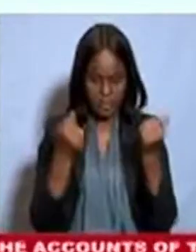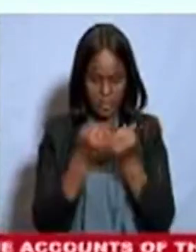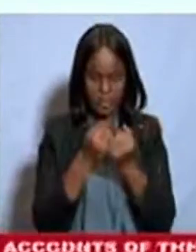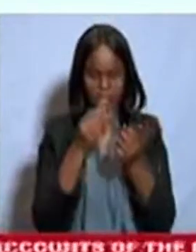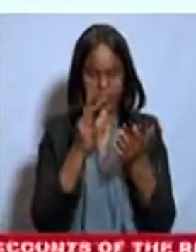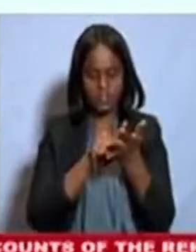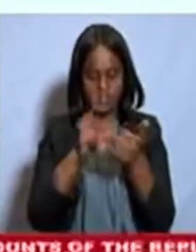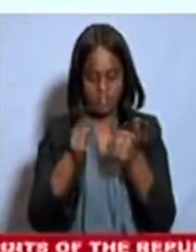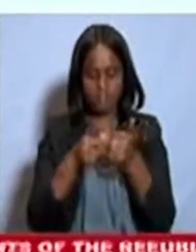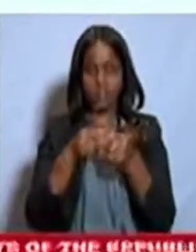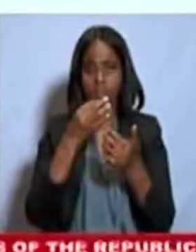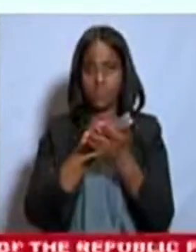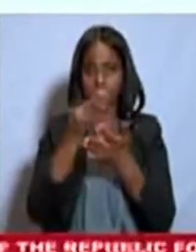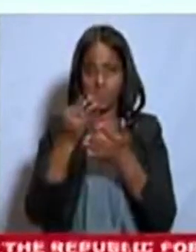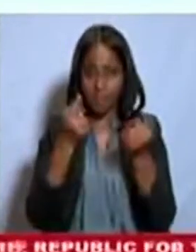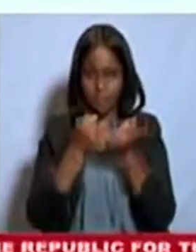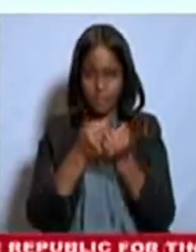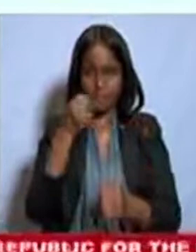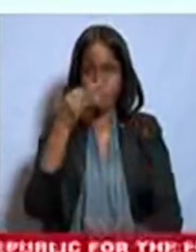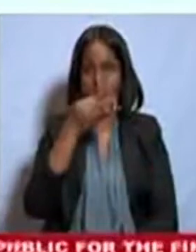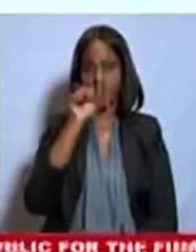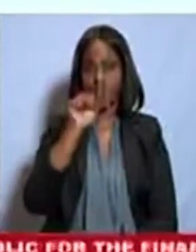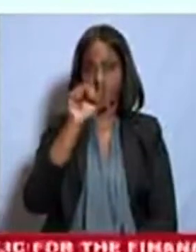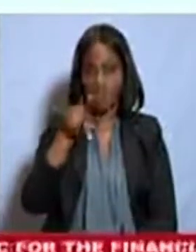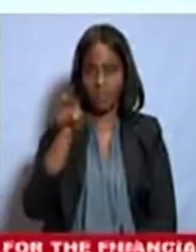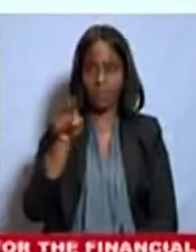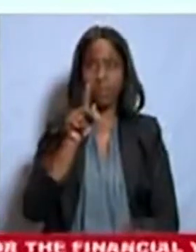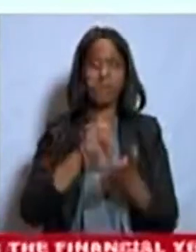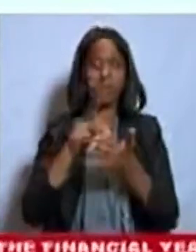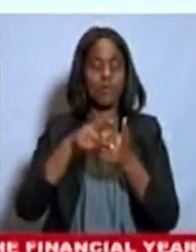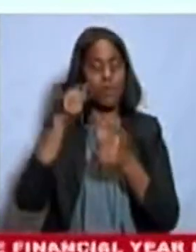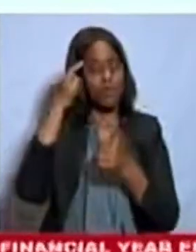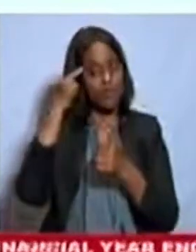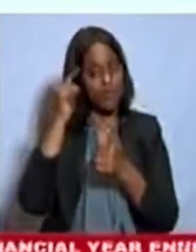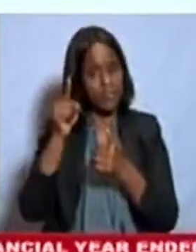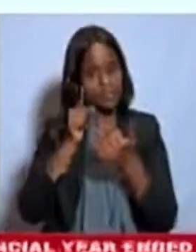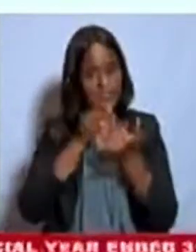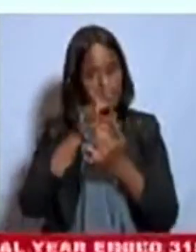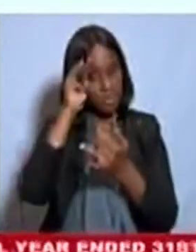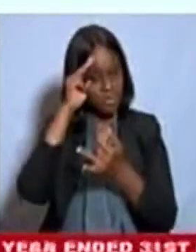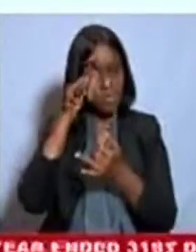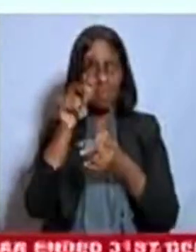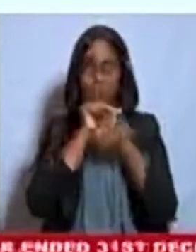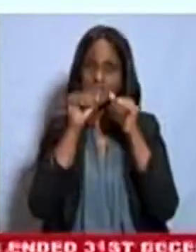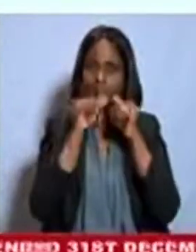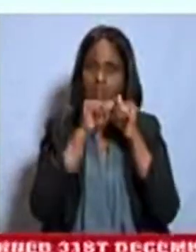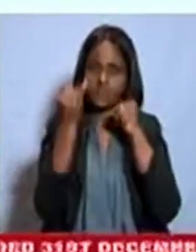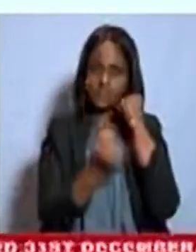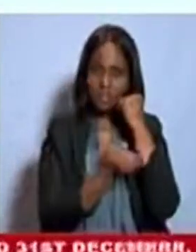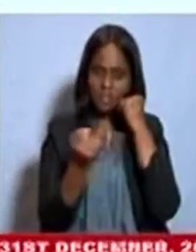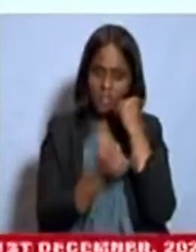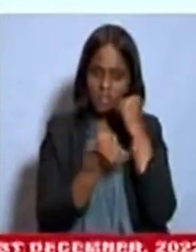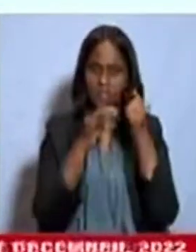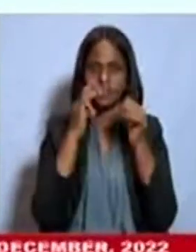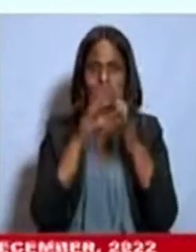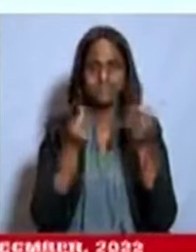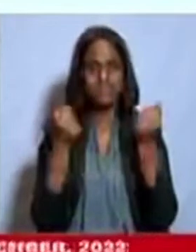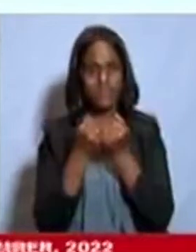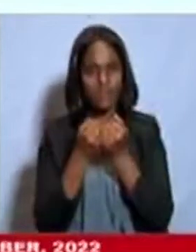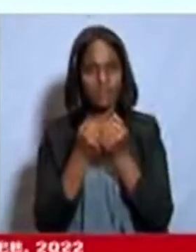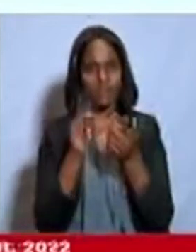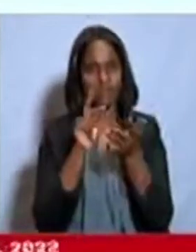FISP beneficiaries to FSP program. The government, through the Ministry of Agriculture, introduced the Farmer Input